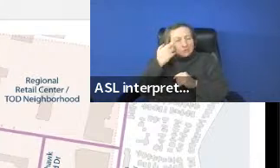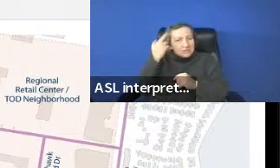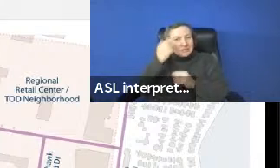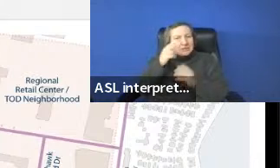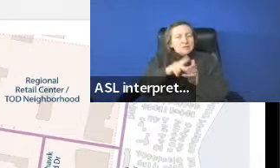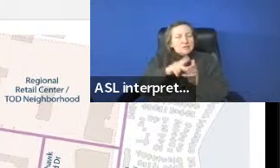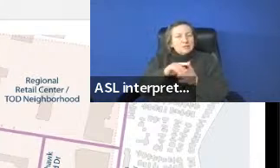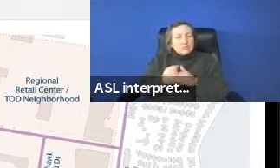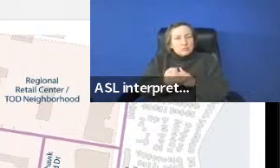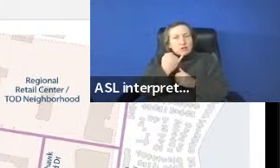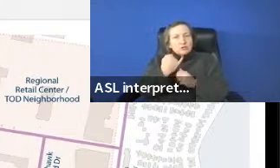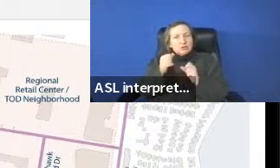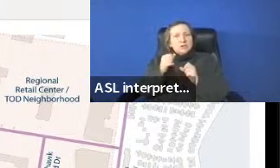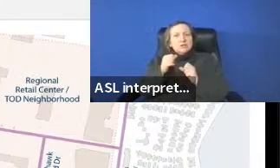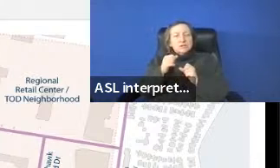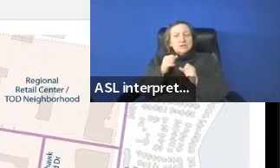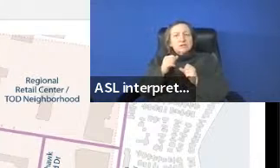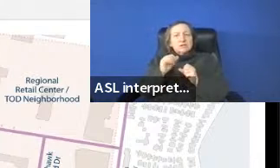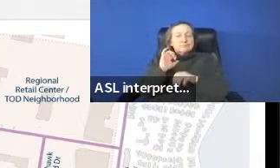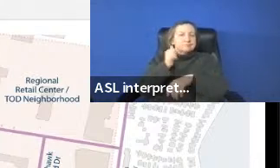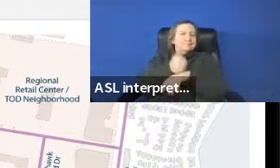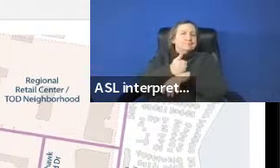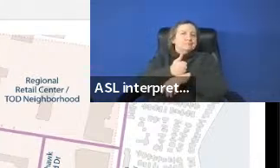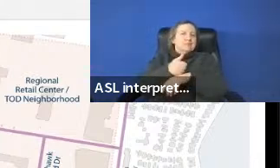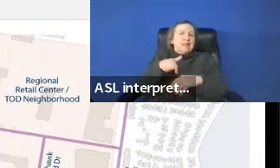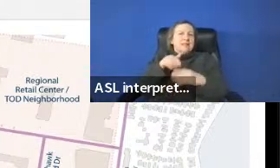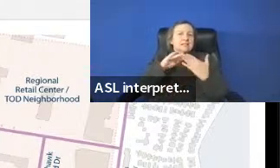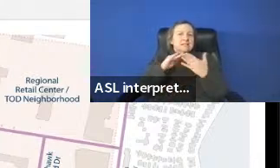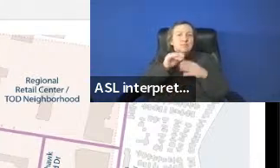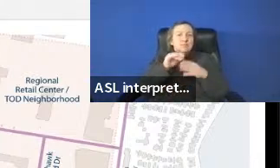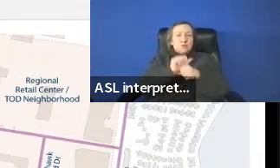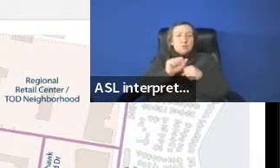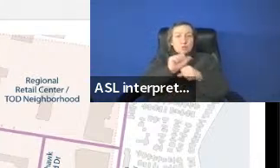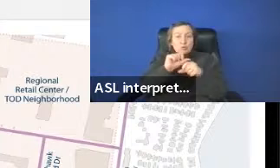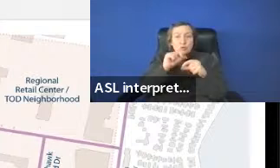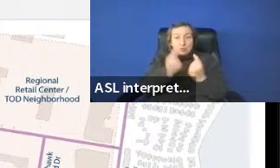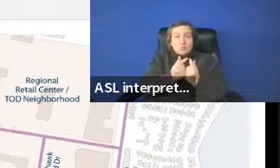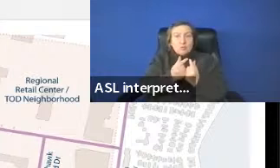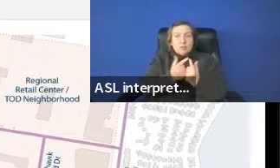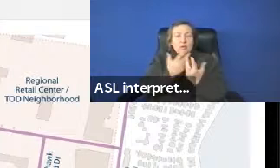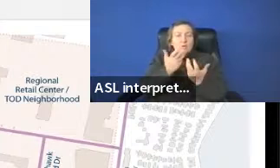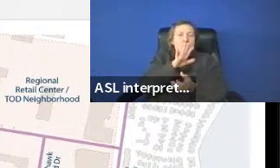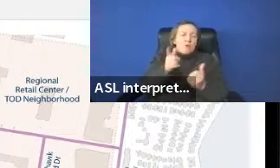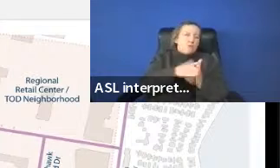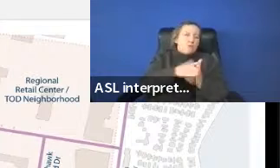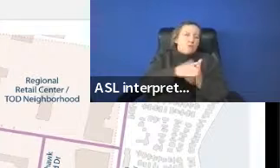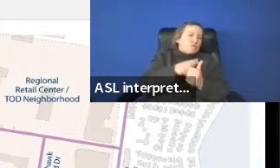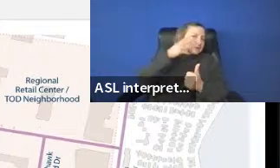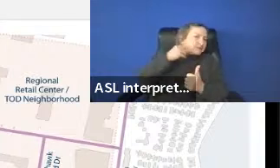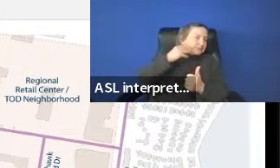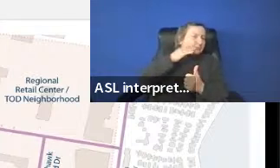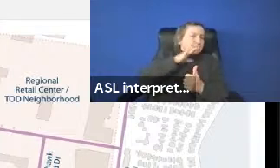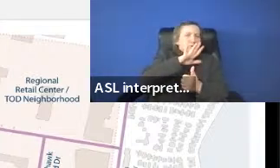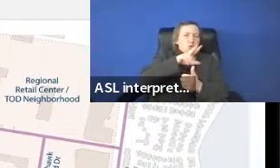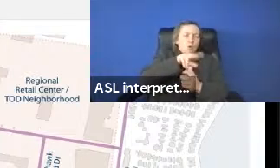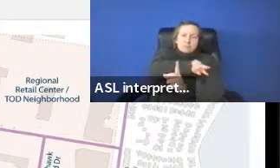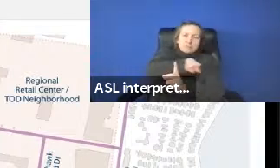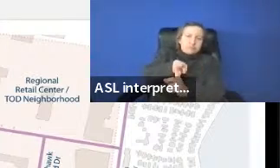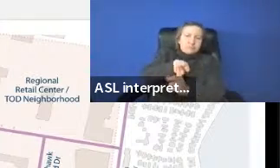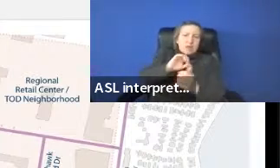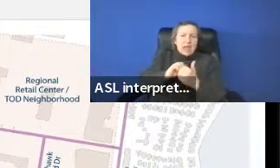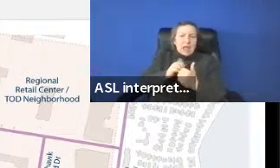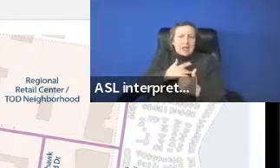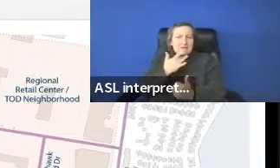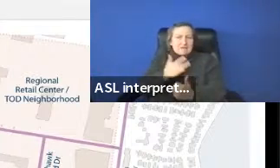project convened this community working group is to get that firsthand lived experience of what it's like